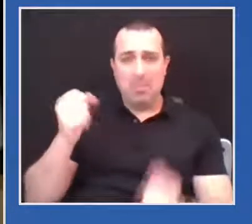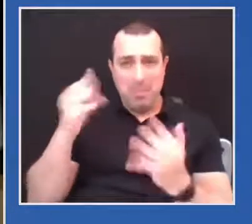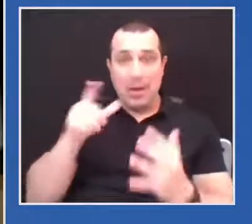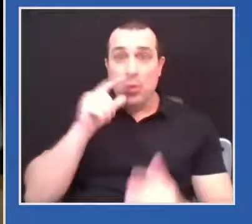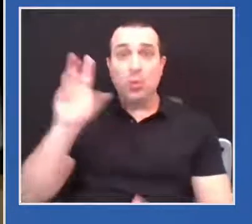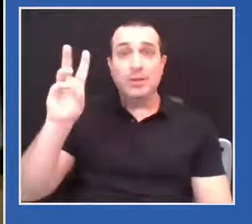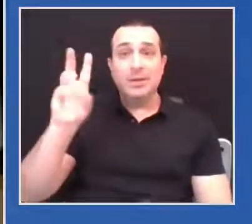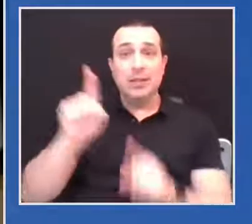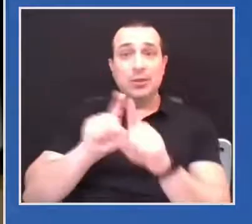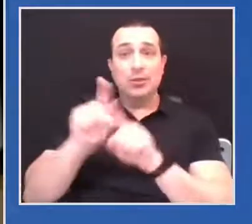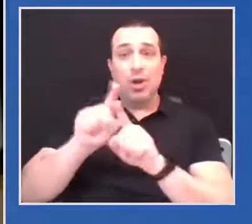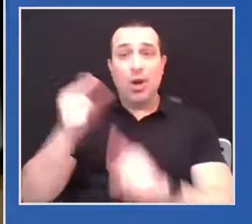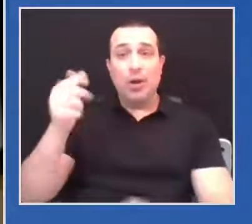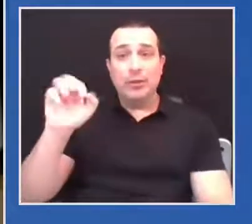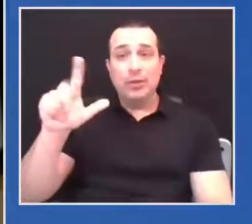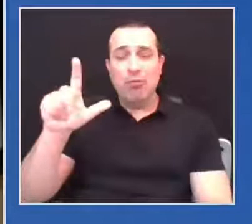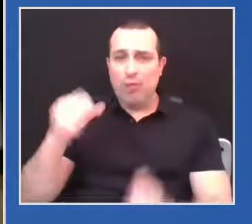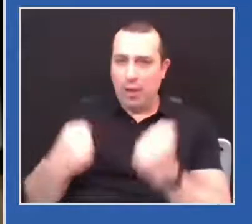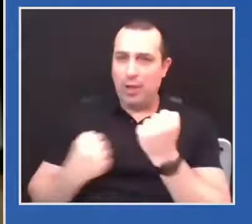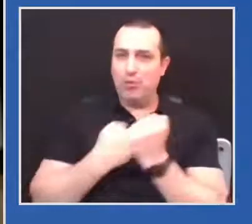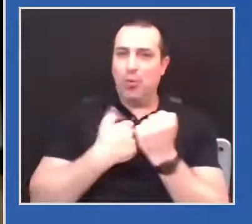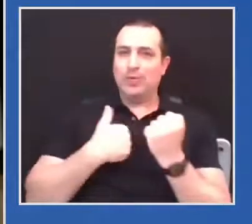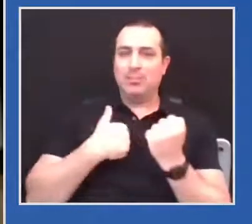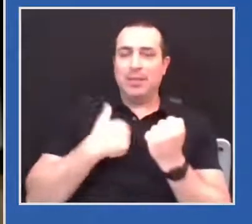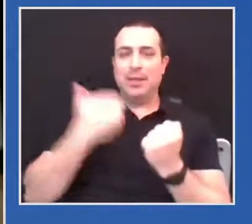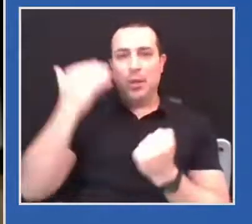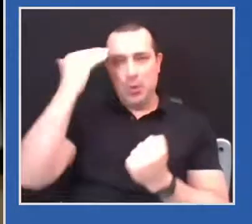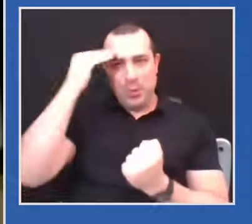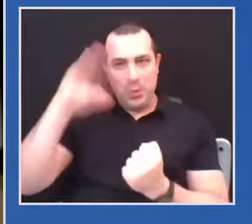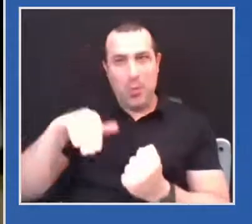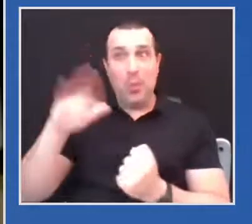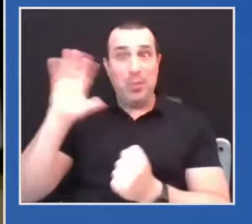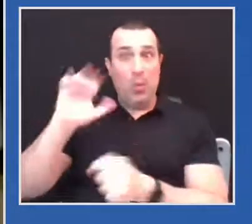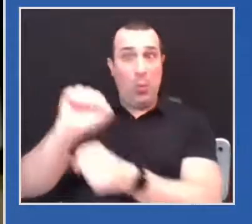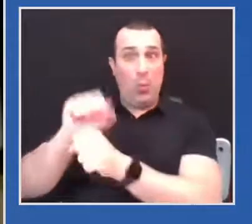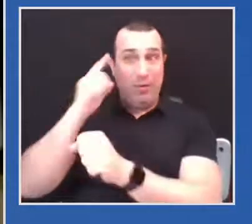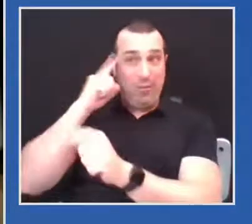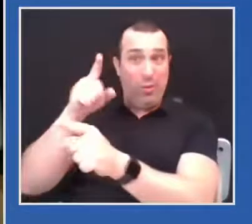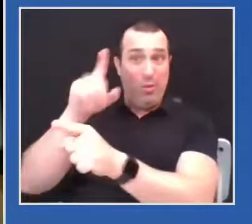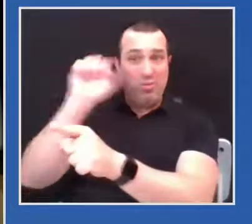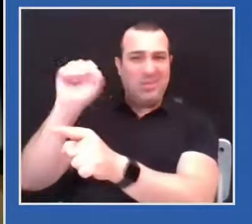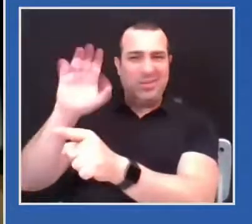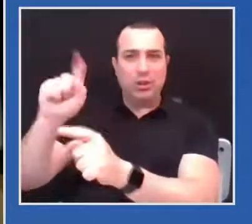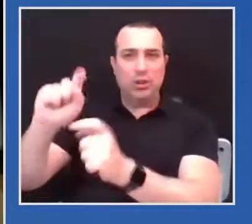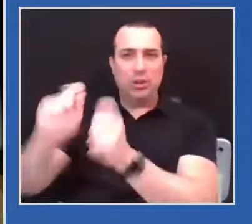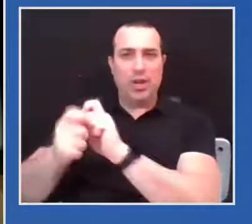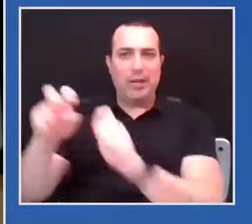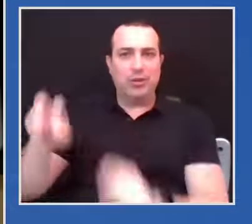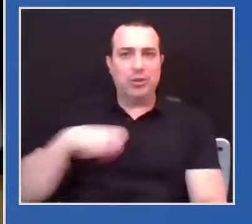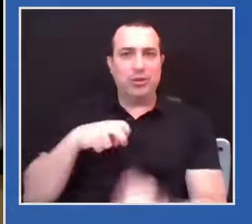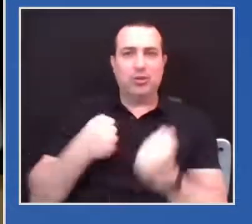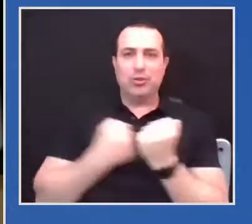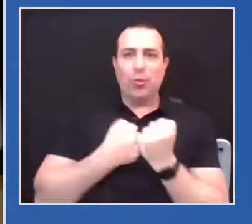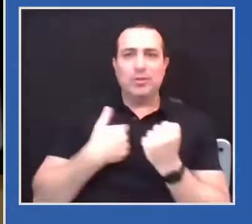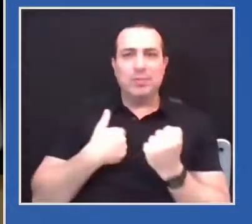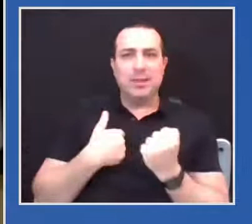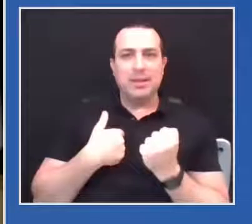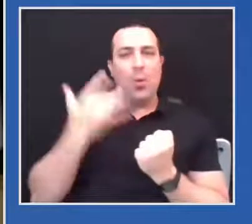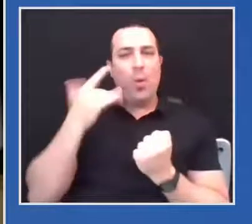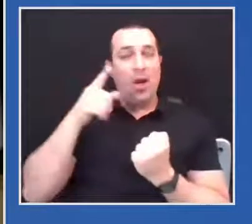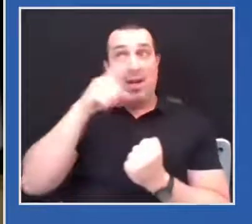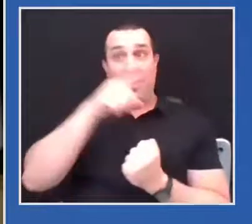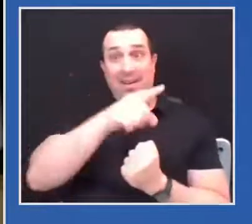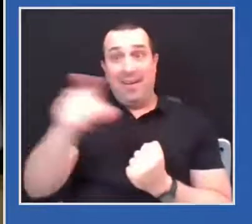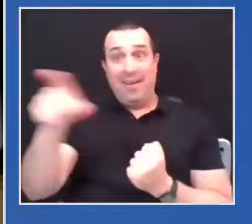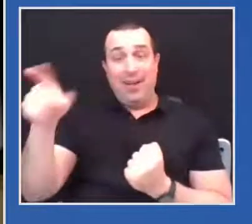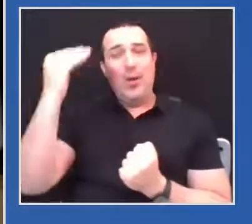him. Because they know where his heart isn't. That's how he sees us. That's the